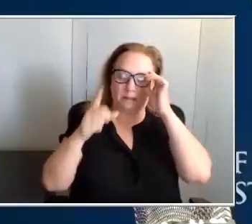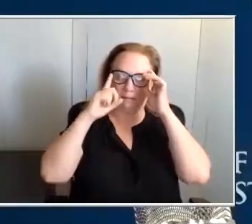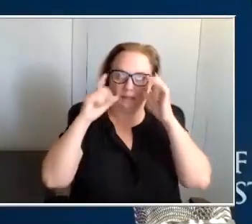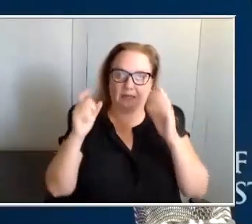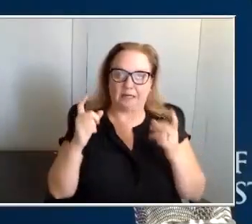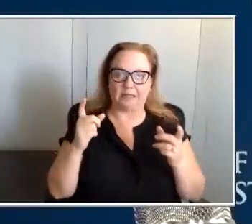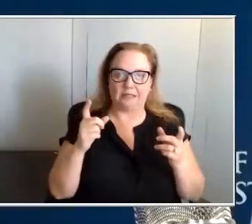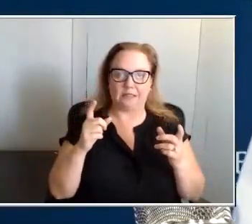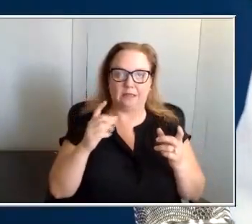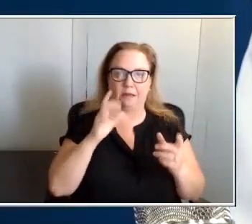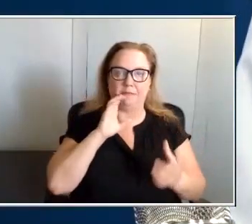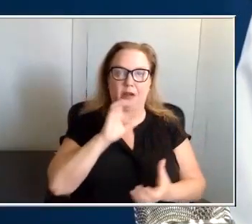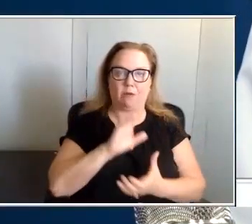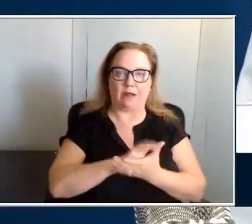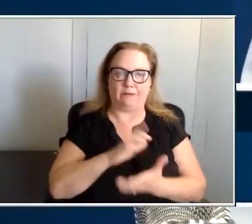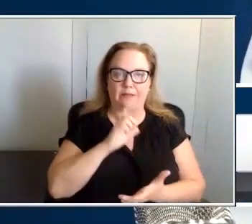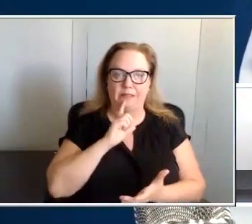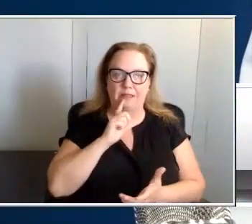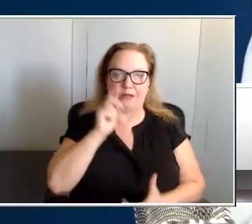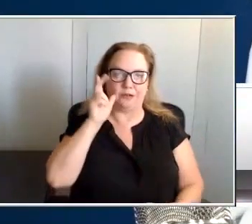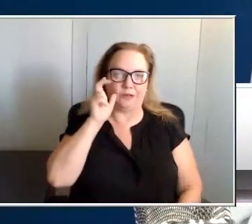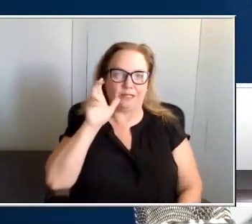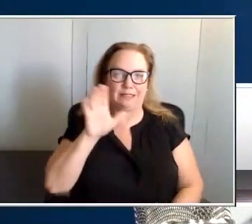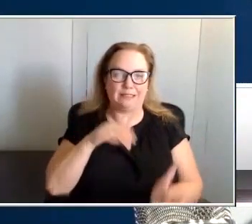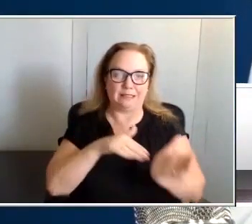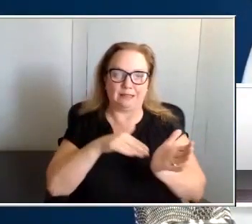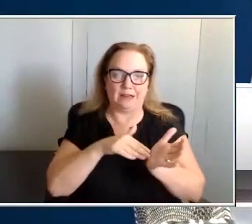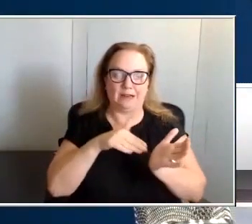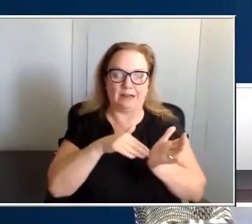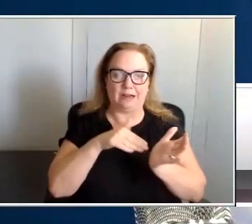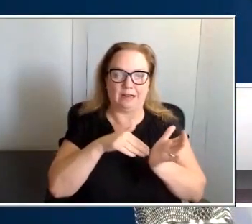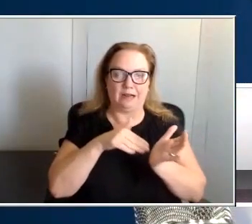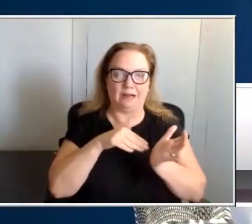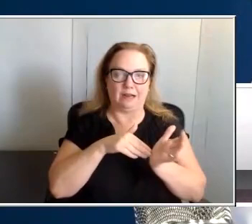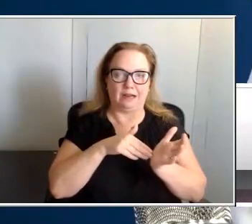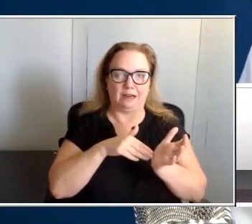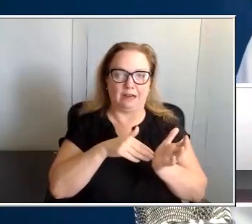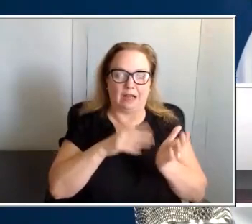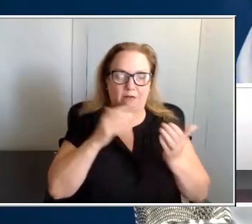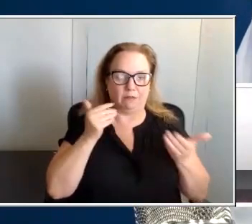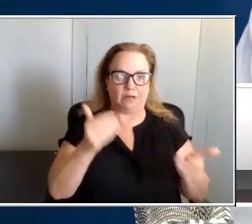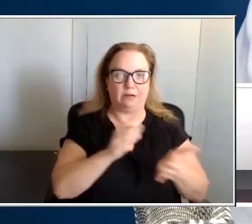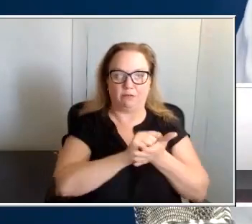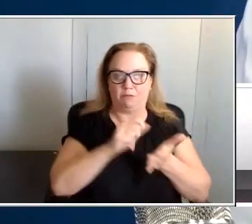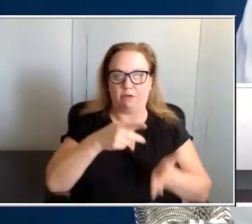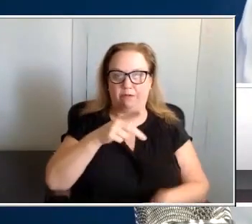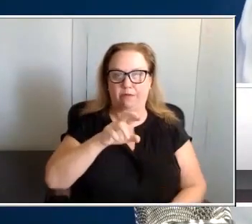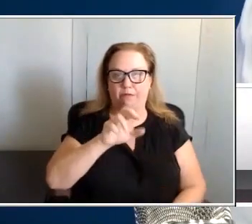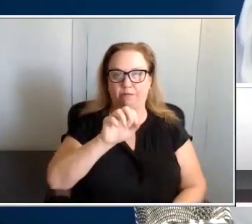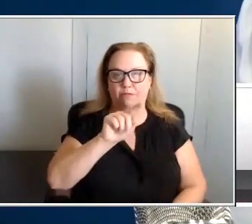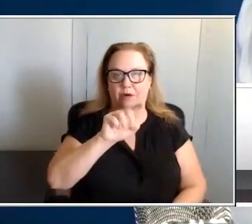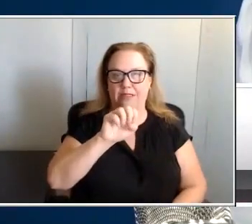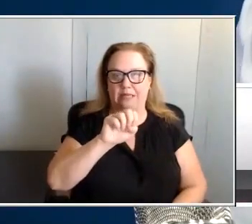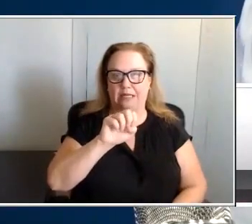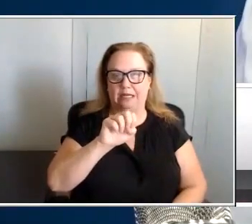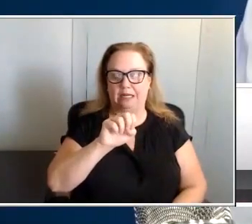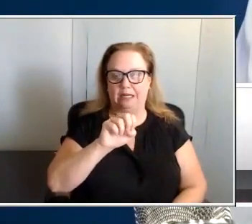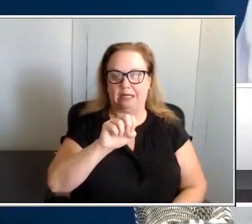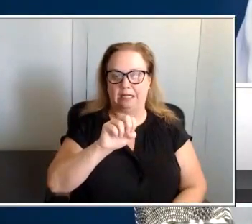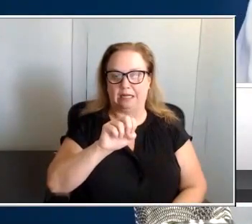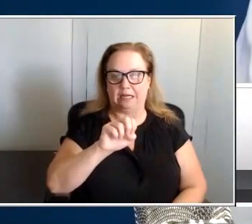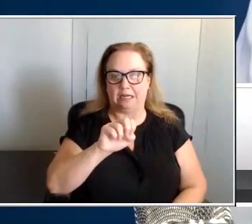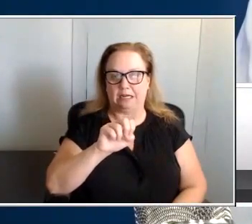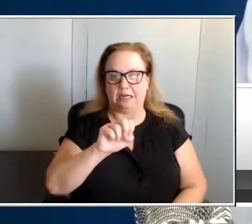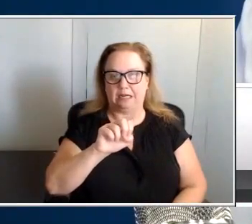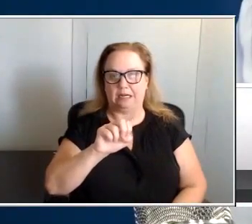my wife was always like, you need to listen to him, because I was like gung-ho on getting it out and didn't. And I'm, whatever number of year,